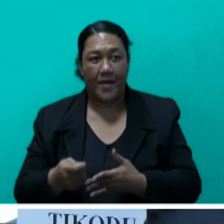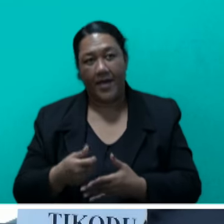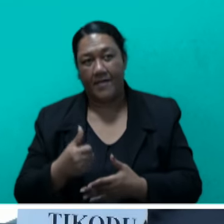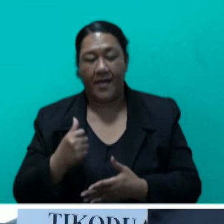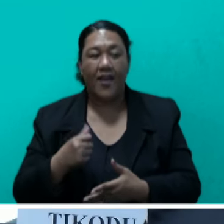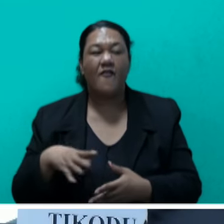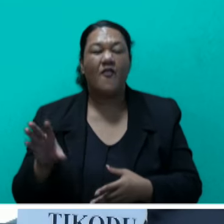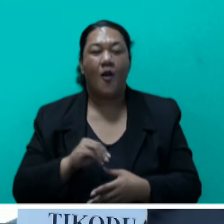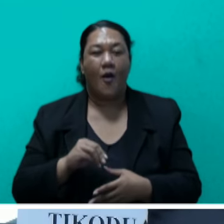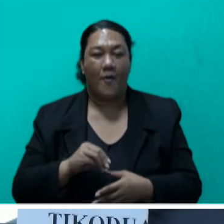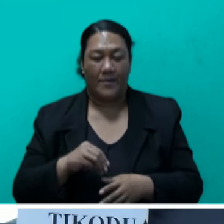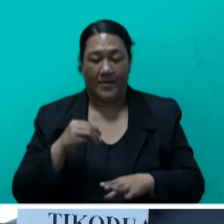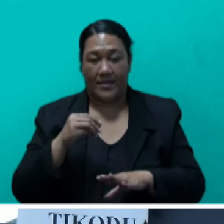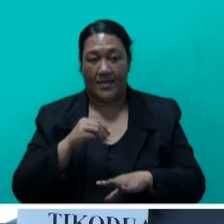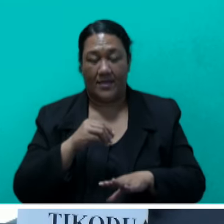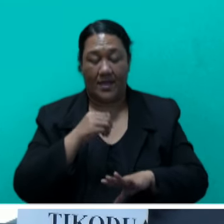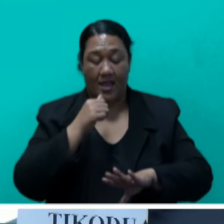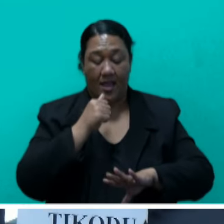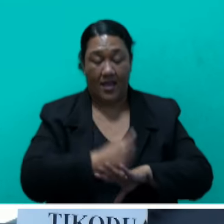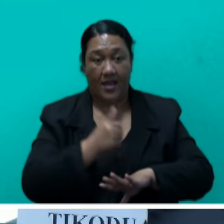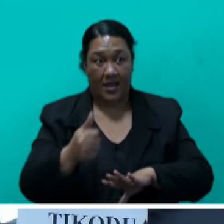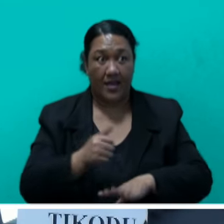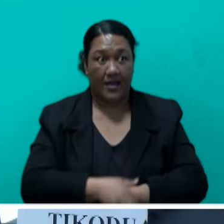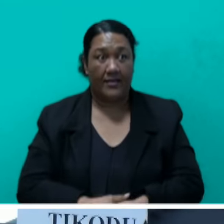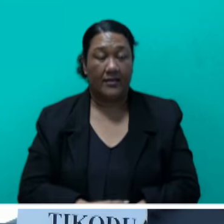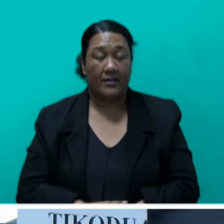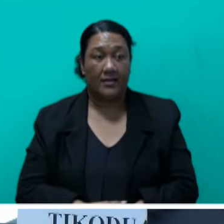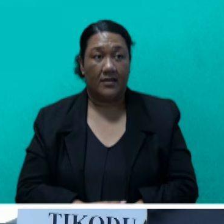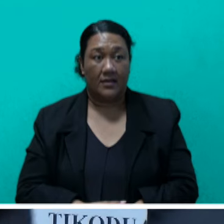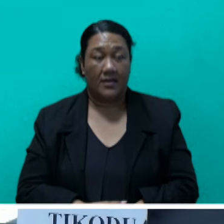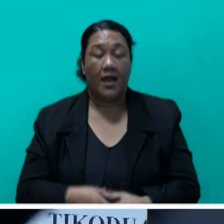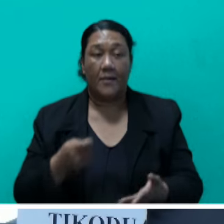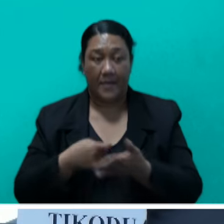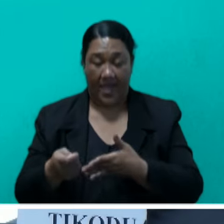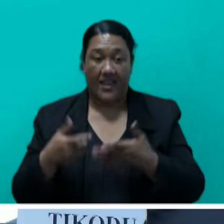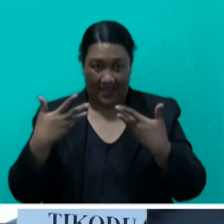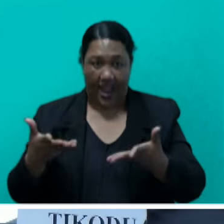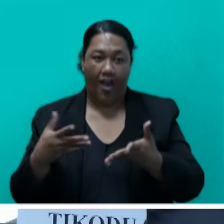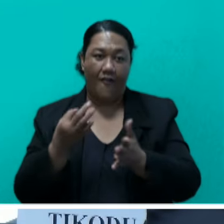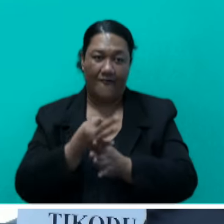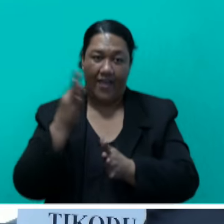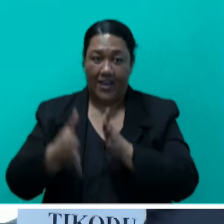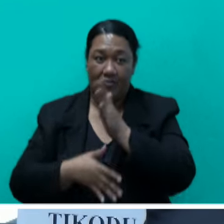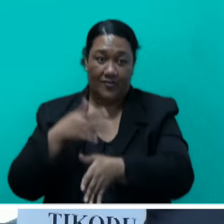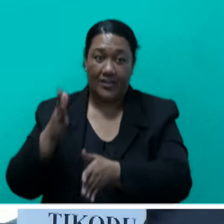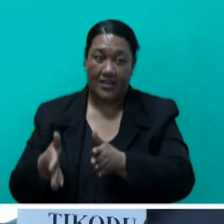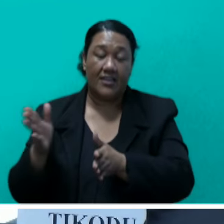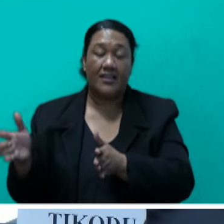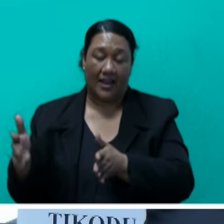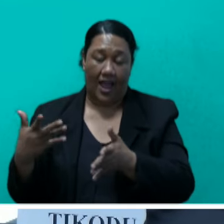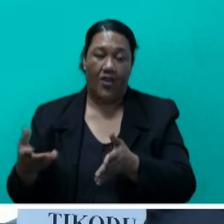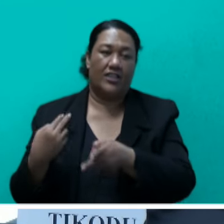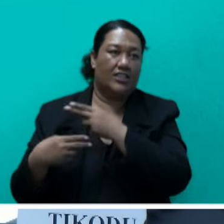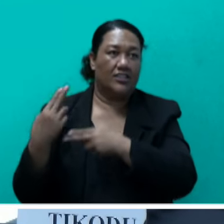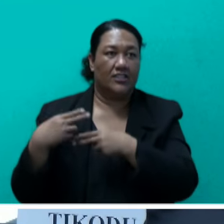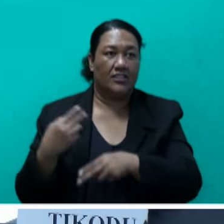government. Mr. Speaker said that being the fact in our history now, we have now recognized the urgent need for